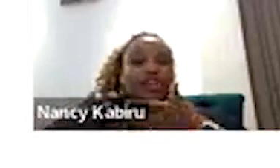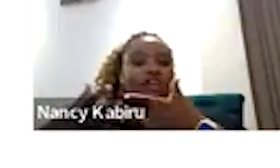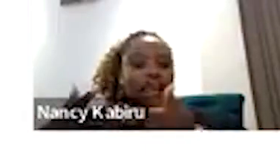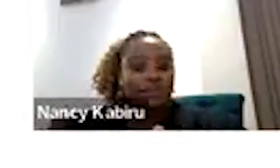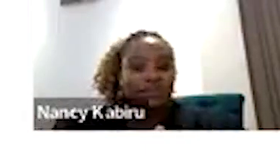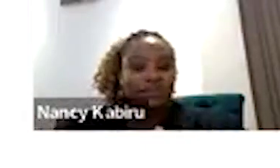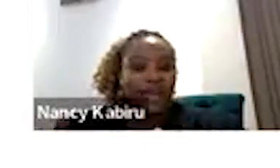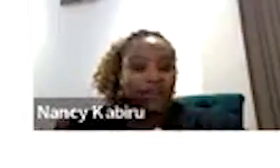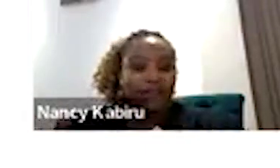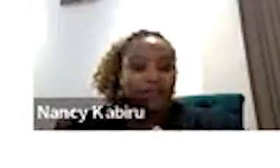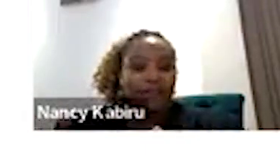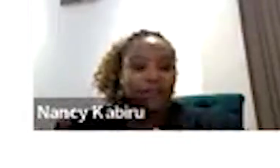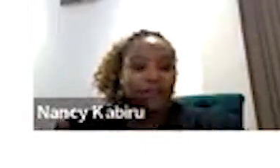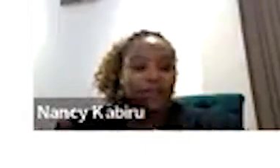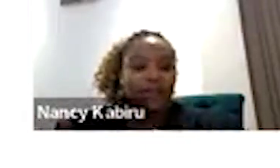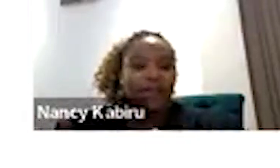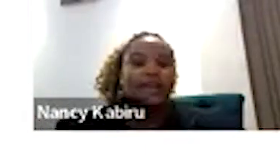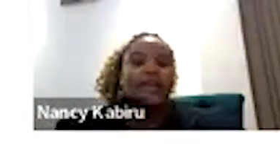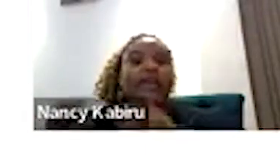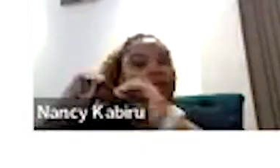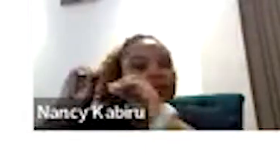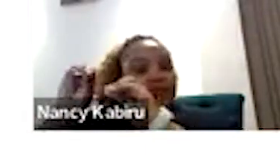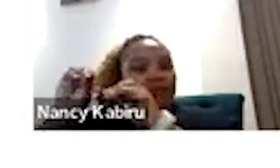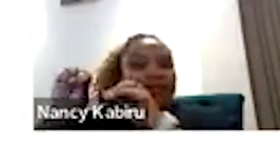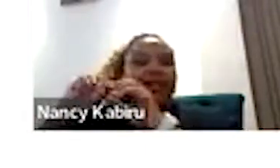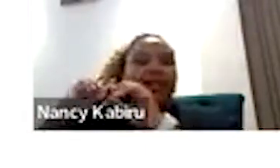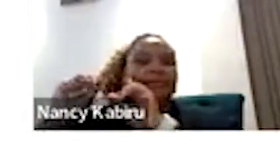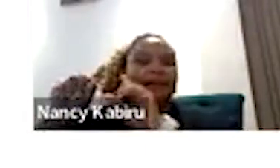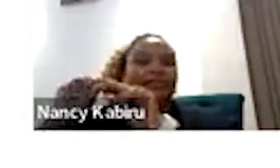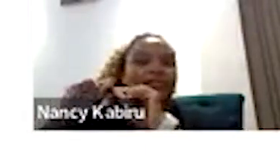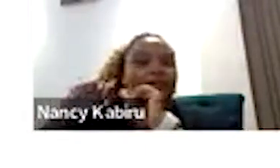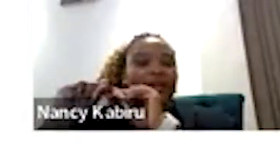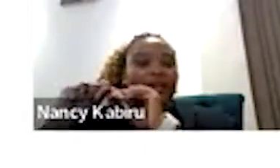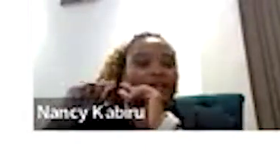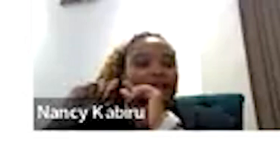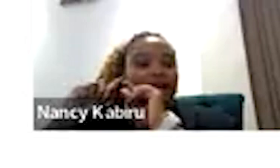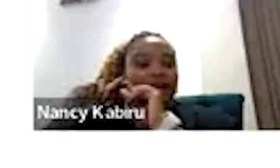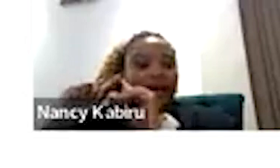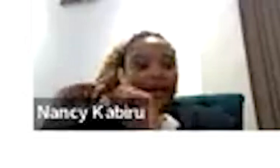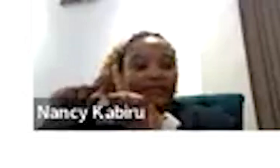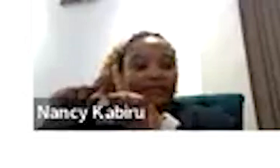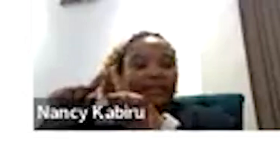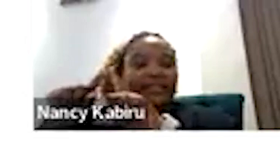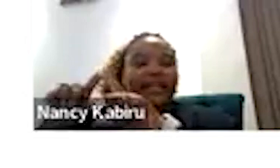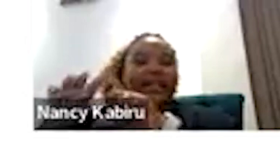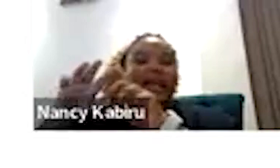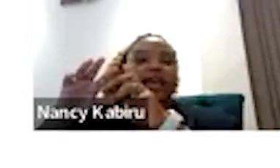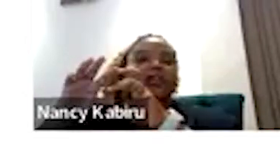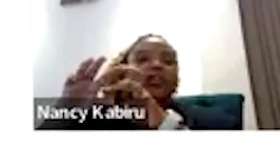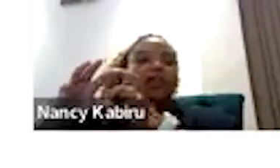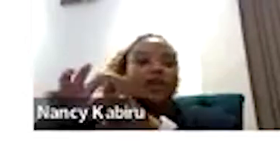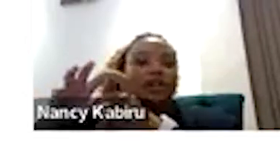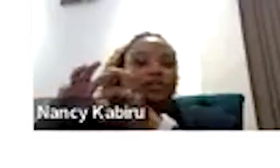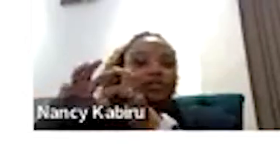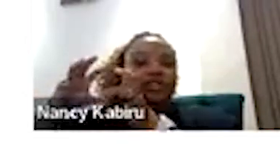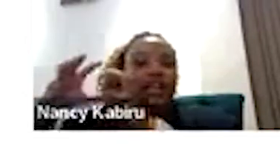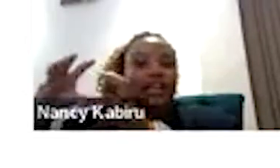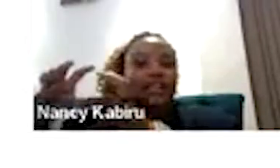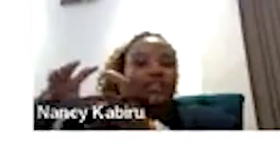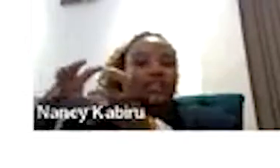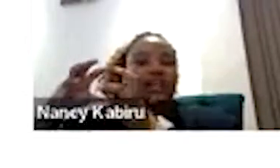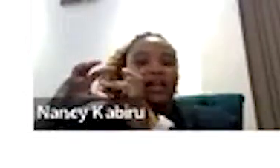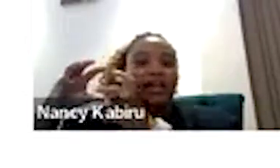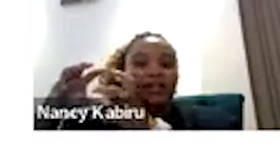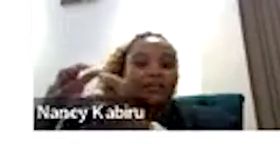this condition comes to life, okay? If that part of your brain gets activated and you're going